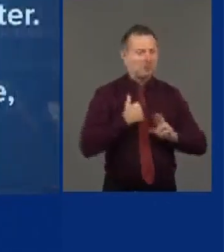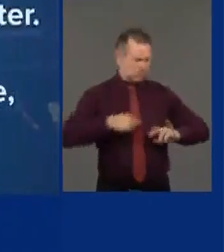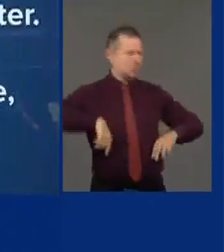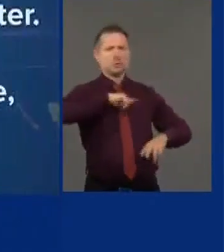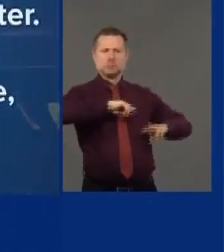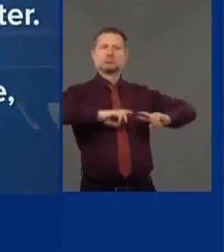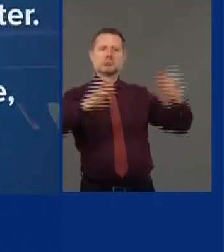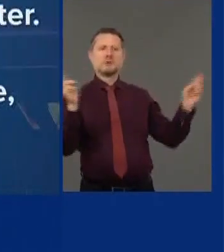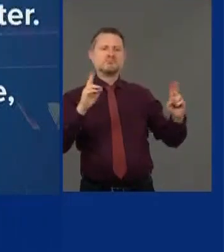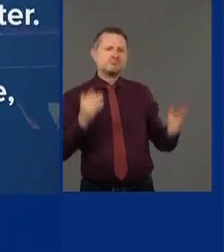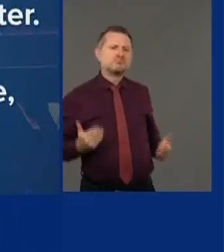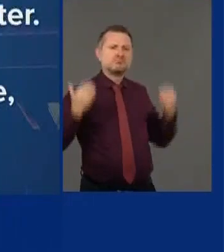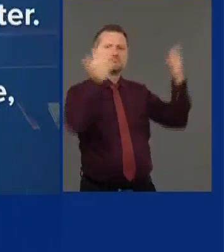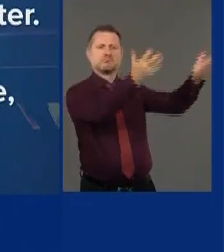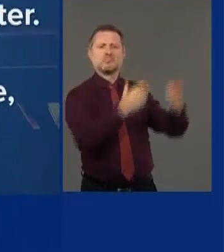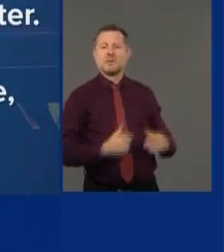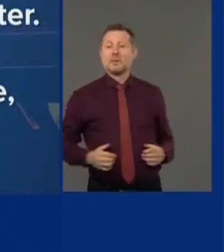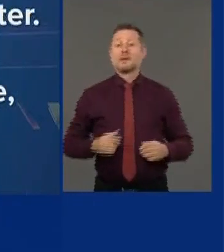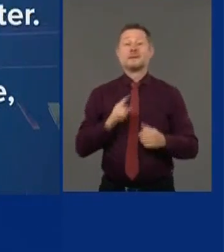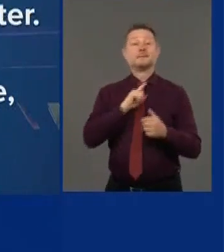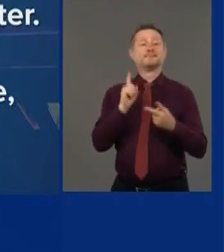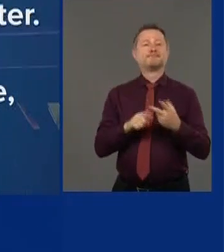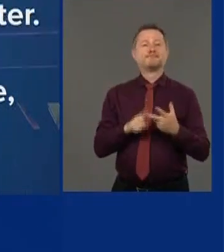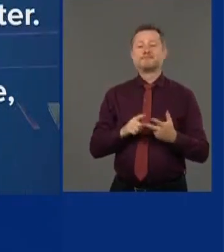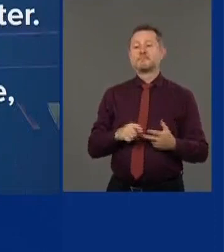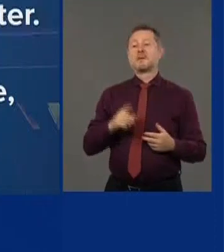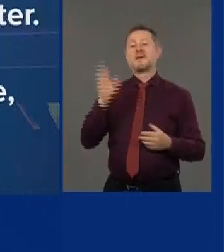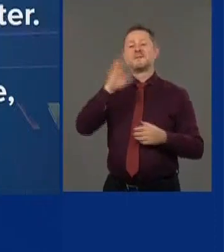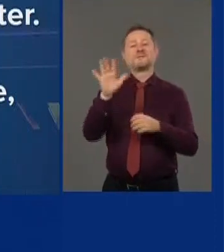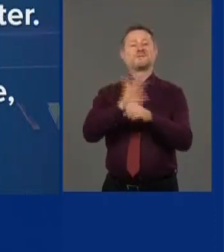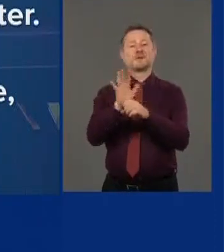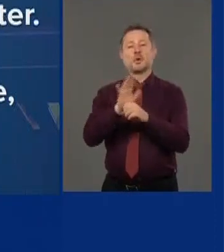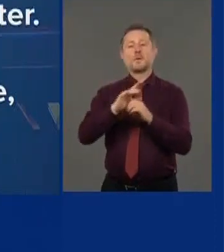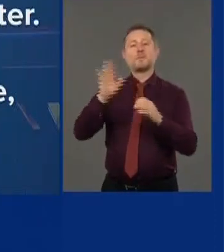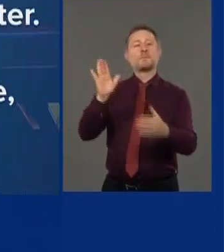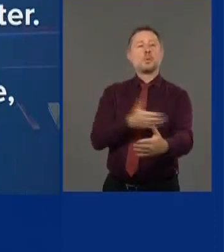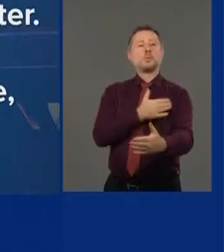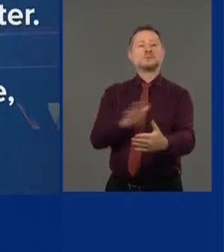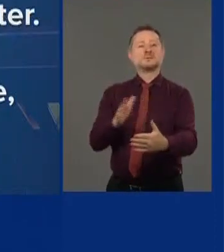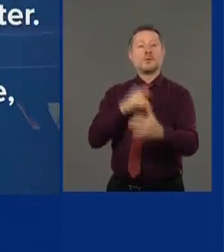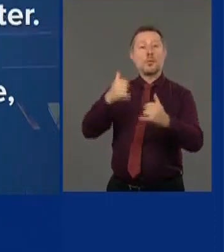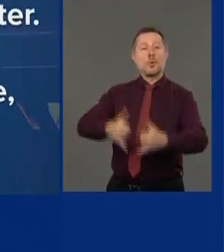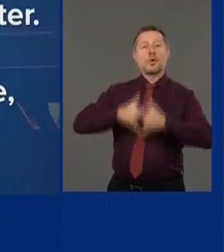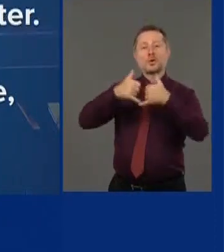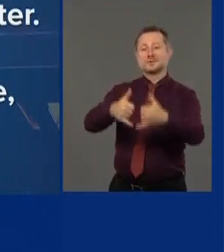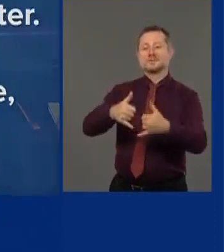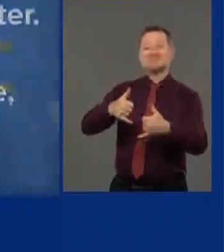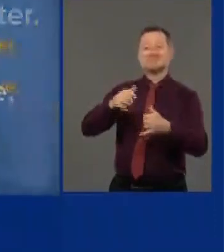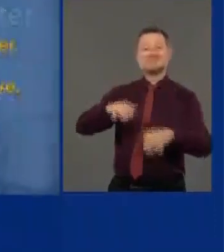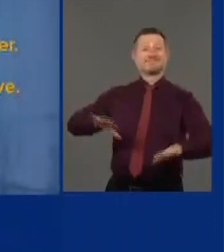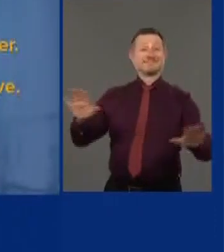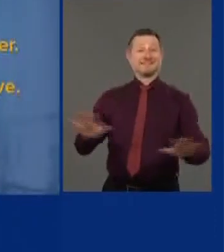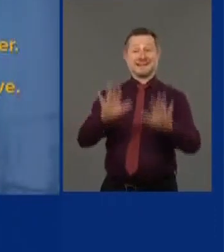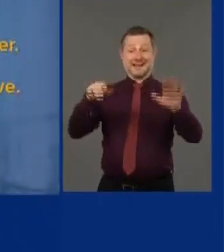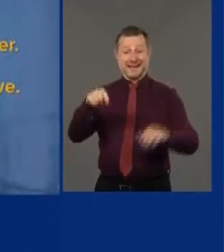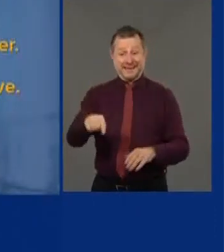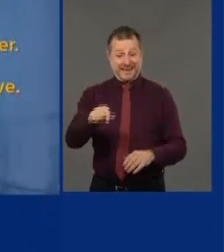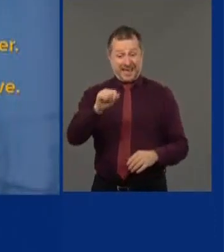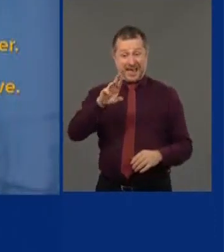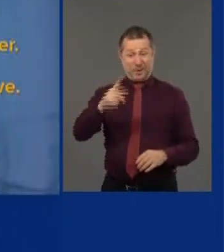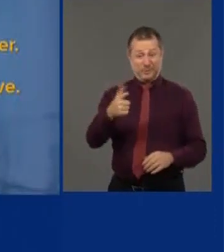few additional announcements. The Video Music Awards are going to be held Sunday, August 30th at Barclays Center.